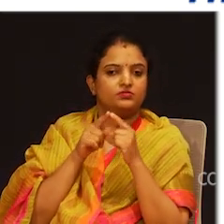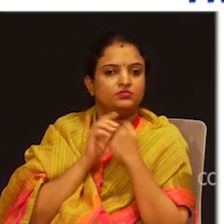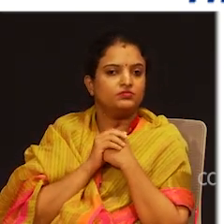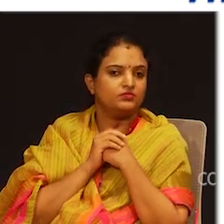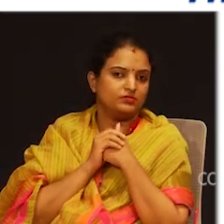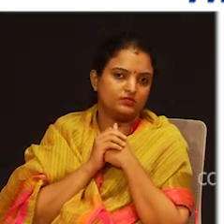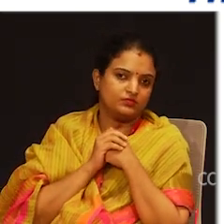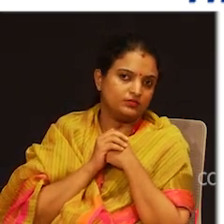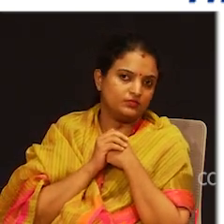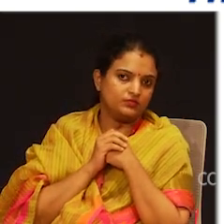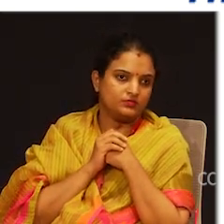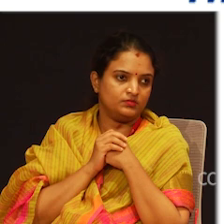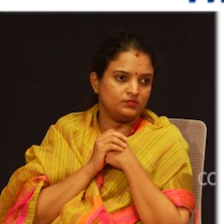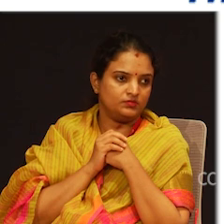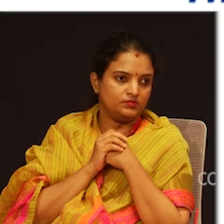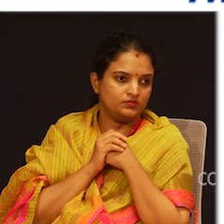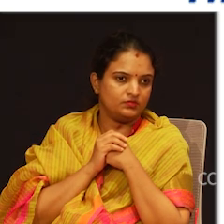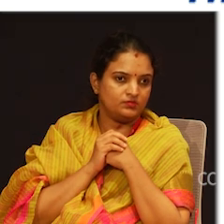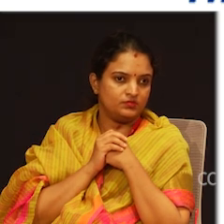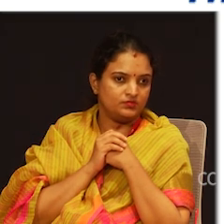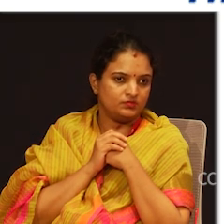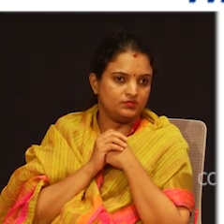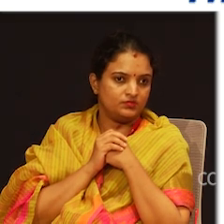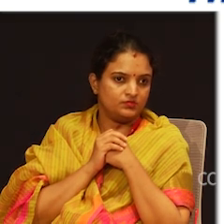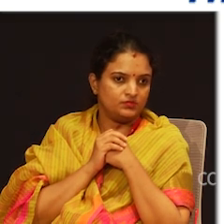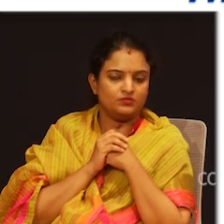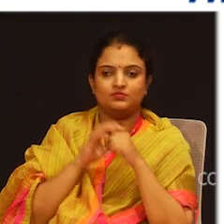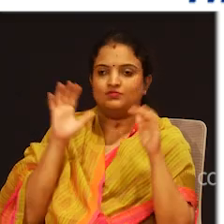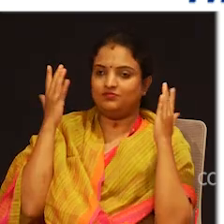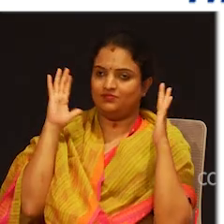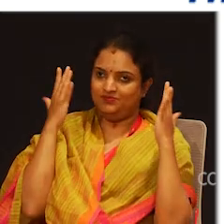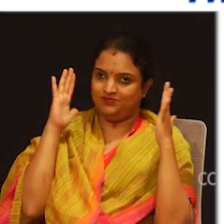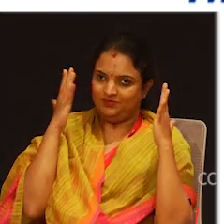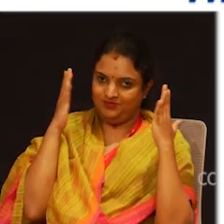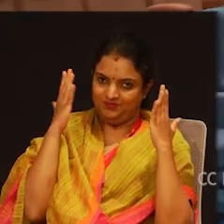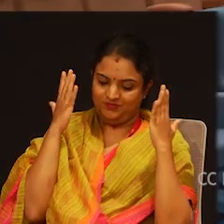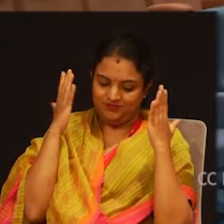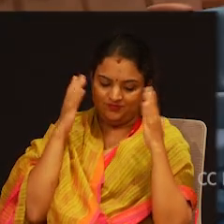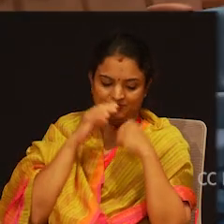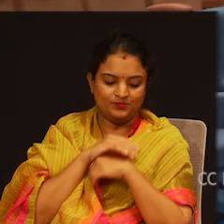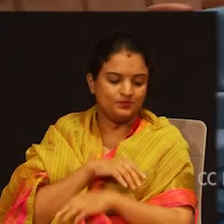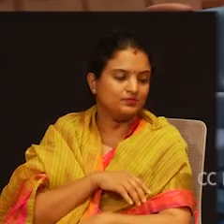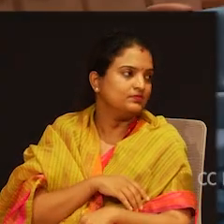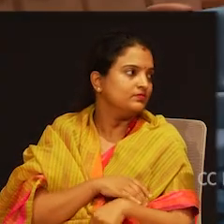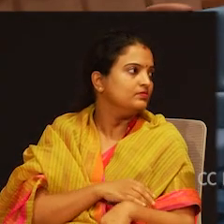ma'am. That really calls for another big round of applause.